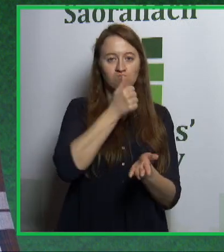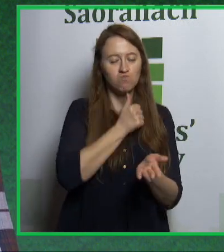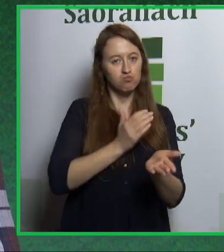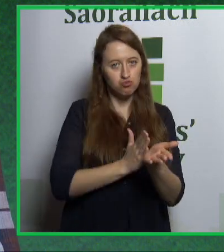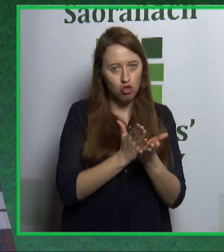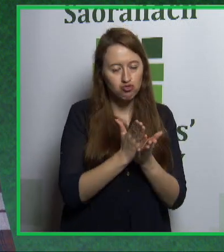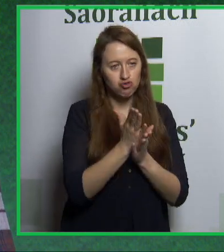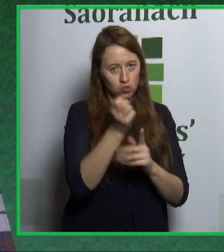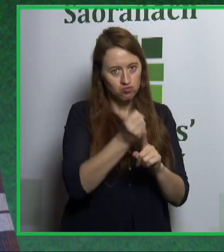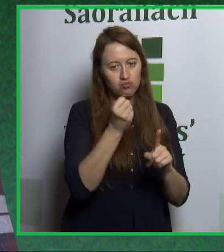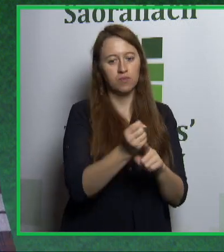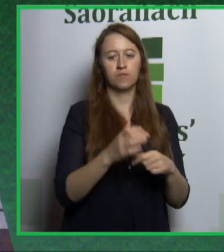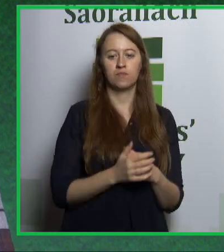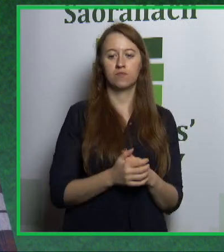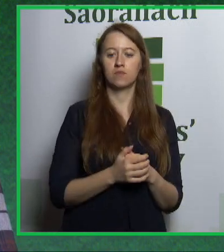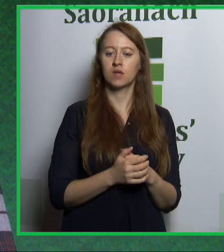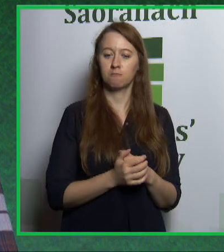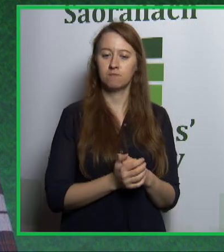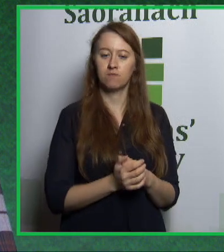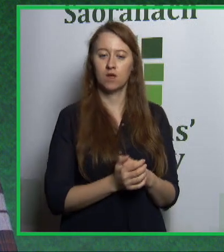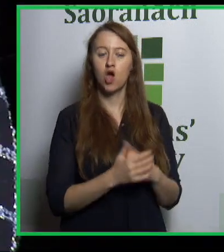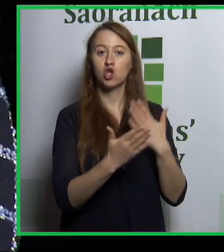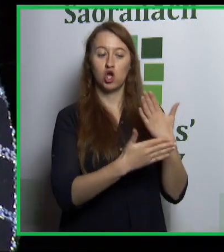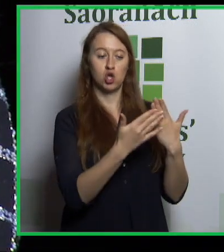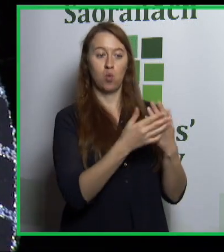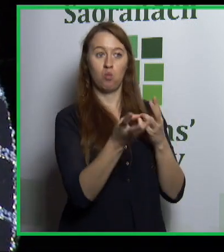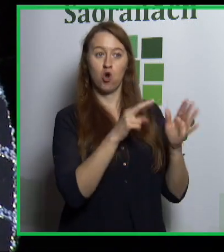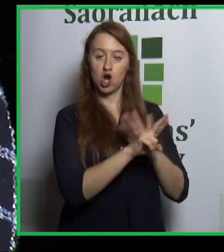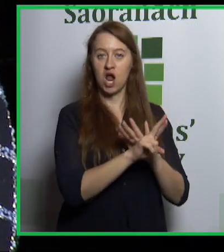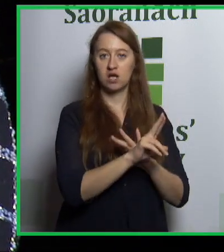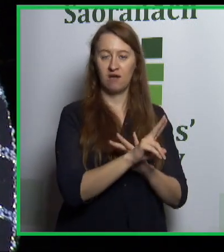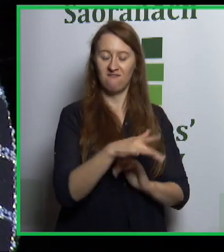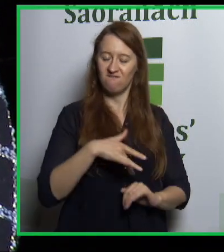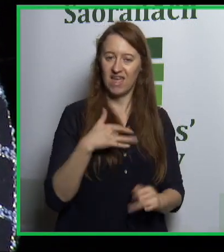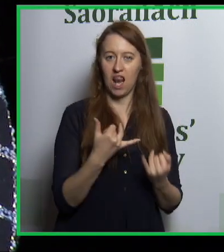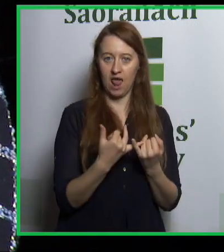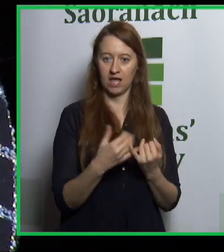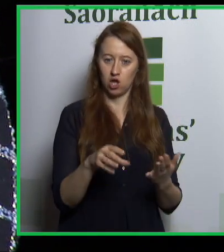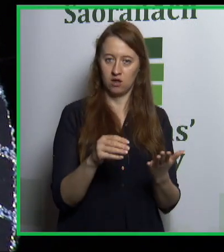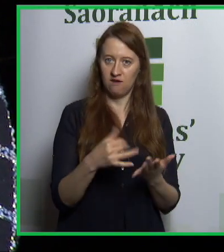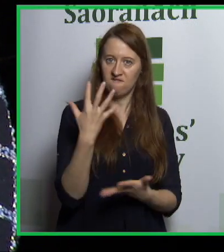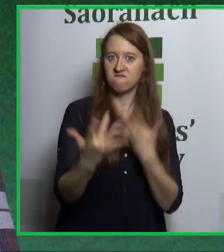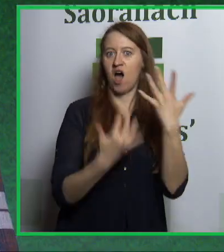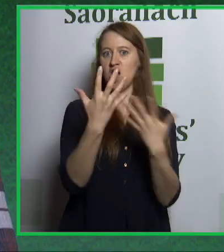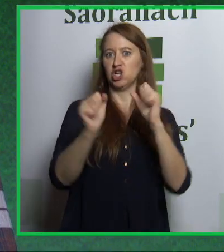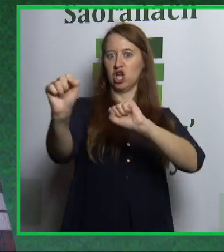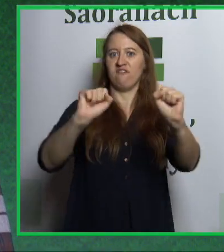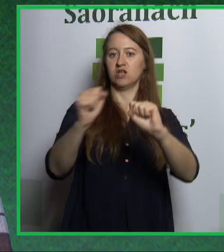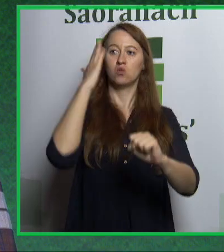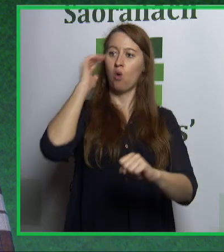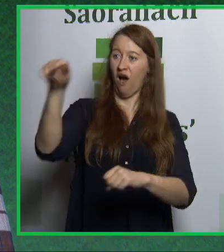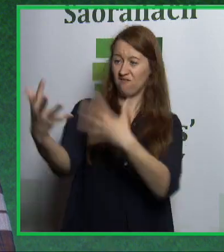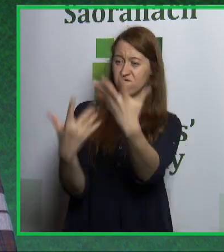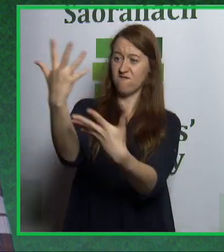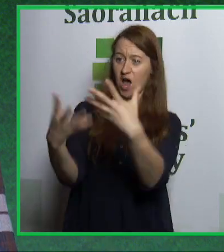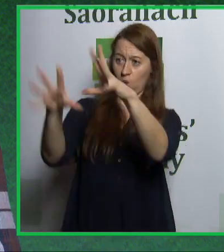you as a youth worker and me out there, you feel like you're firefighting. You feel like you're constantly putting out fires and trying to be in the moment with the